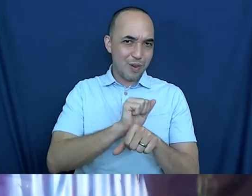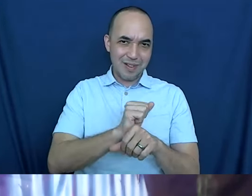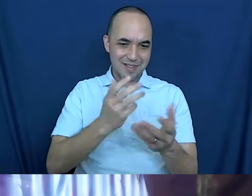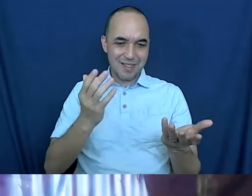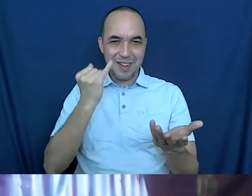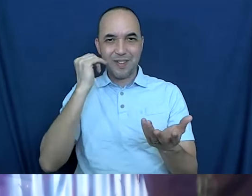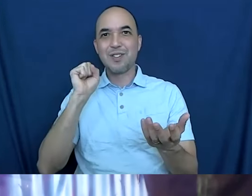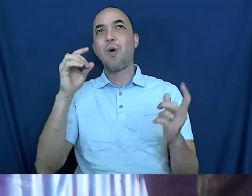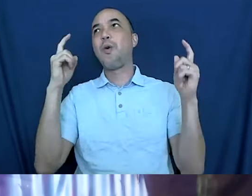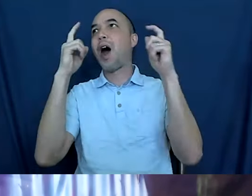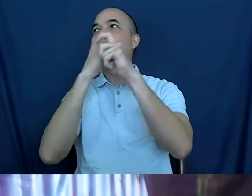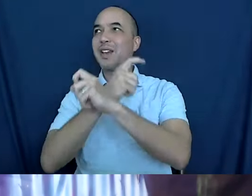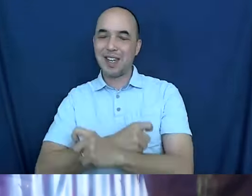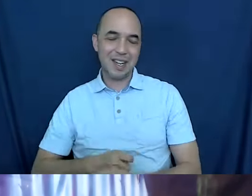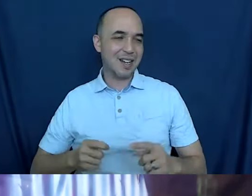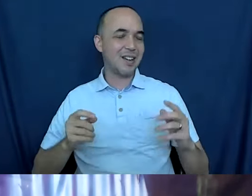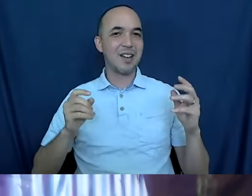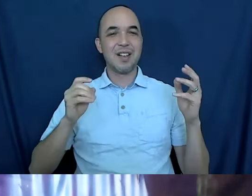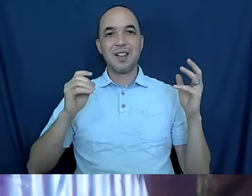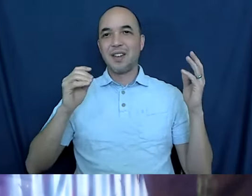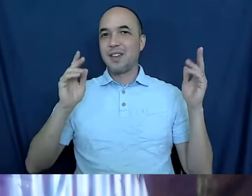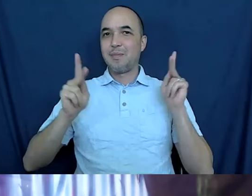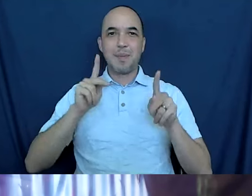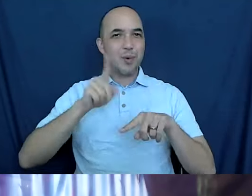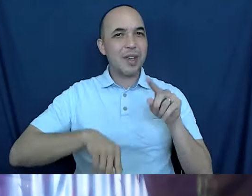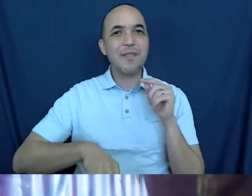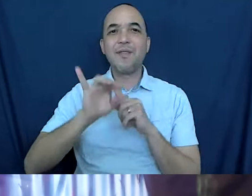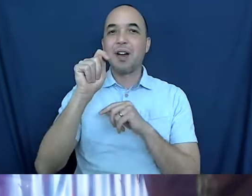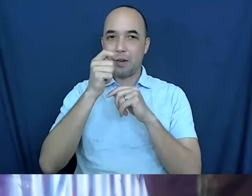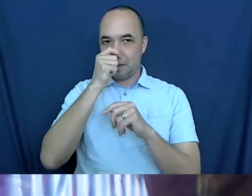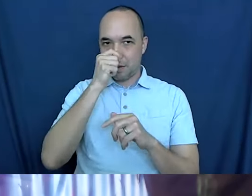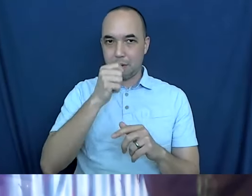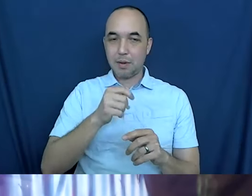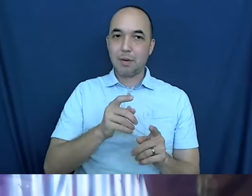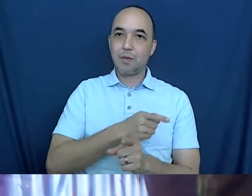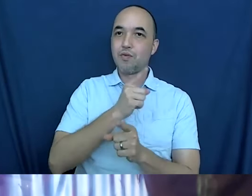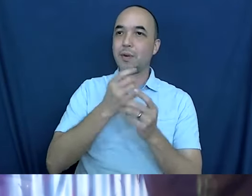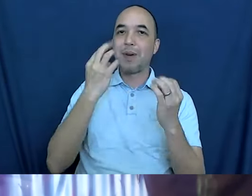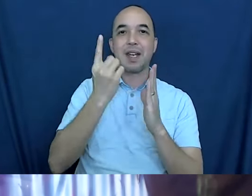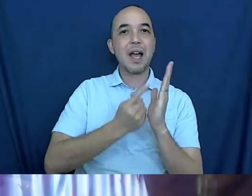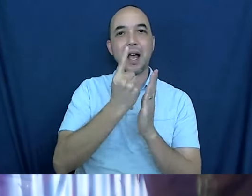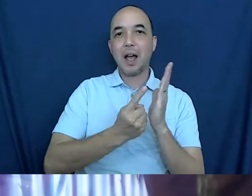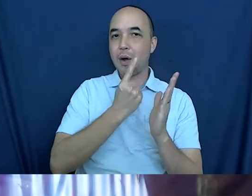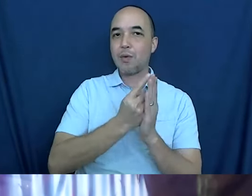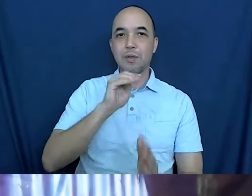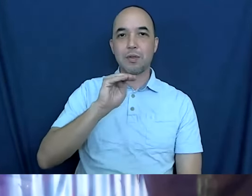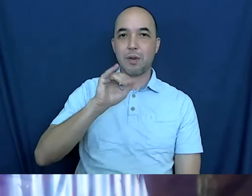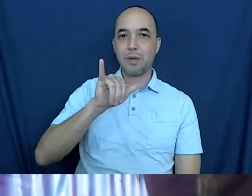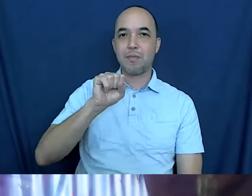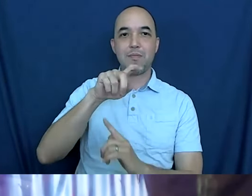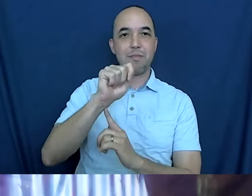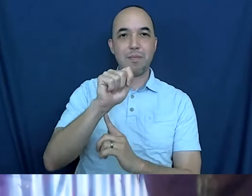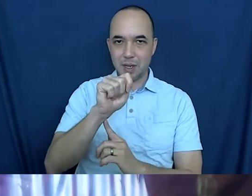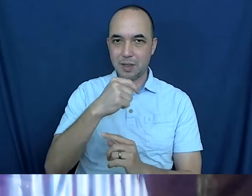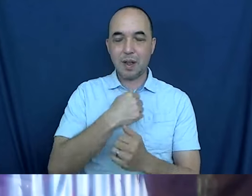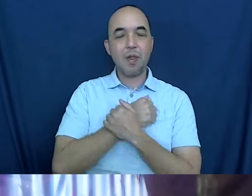people won't find. I mean, hours grinding on Myst, even though I love the game, like there were moments when I just wanted to throw in